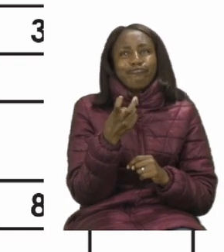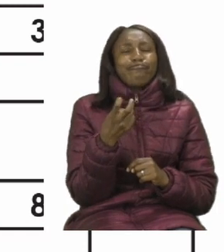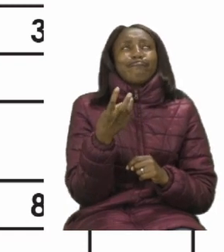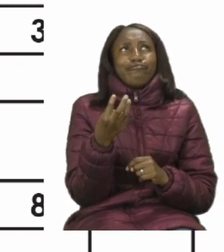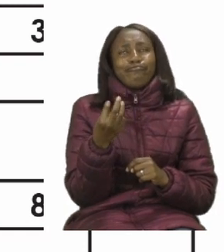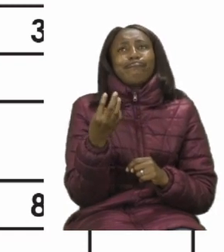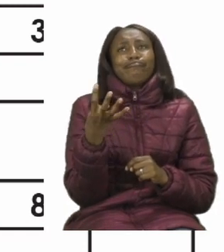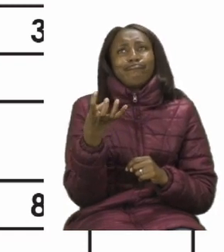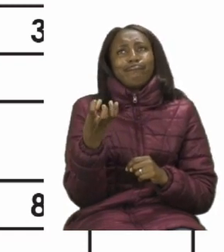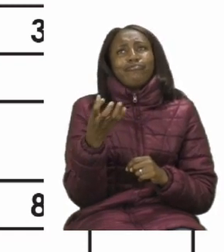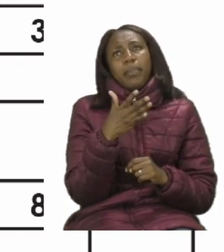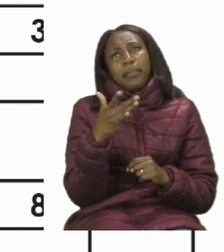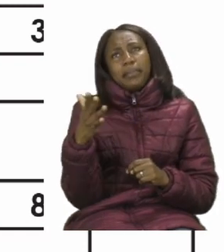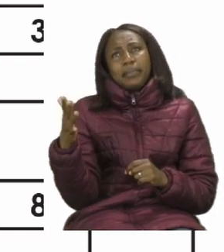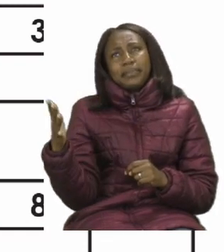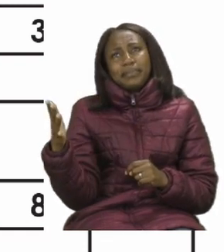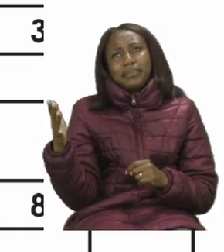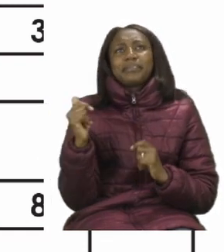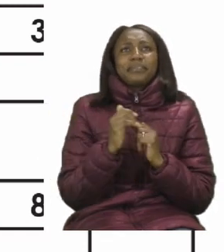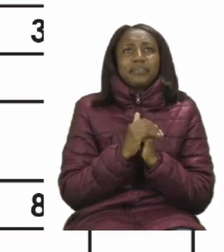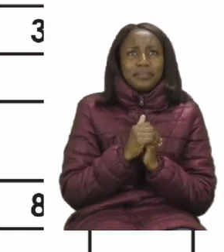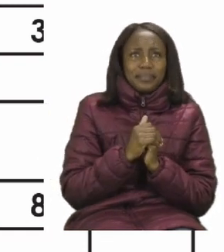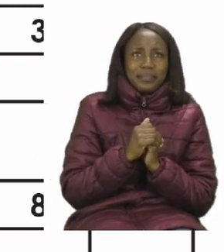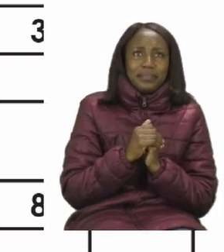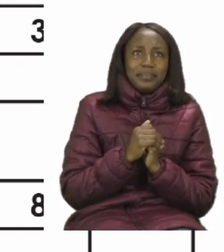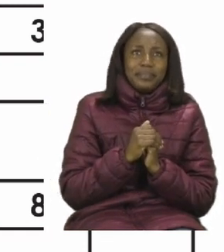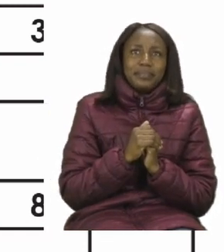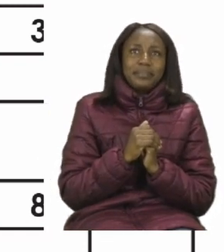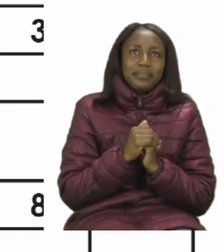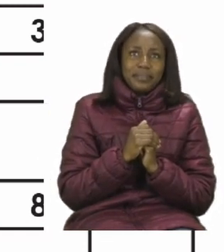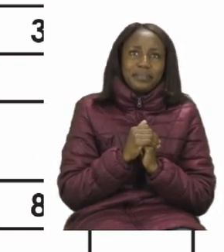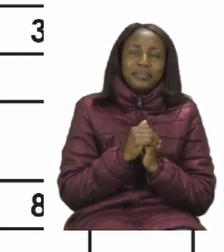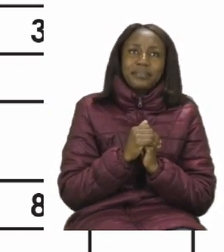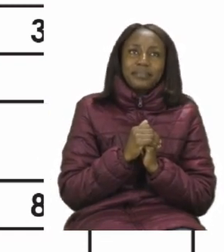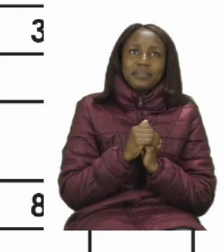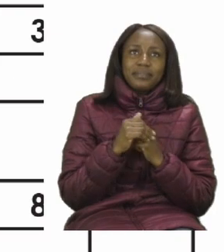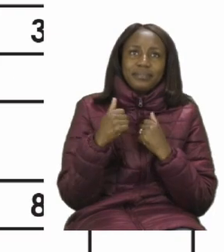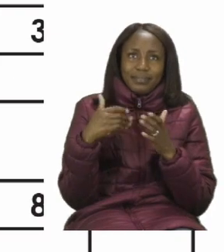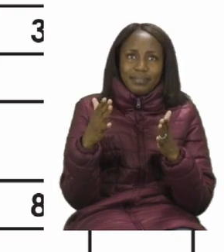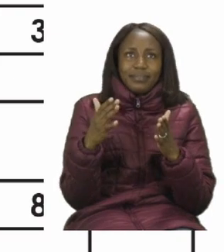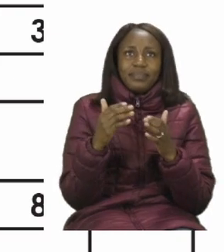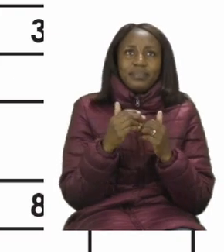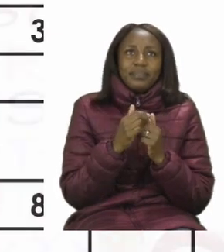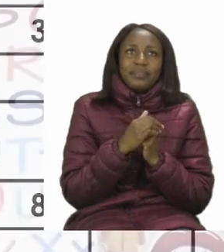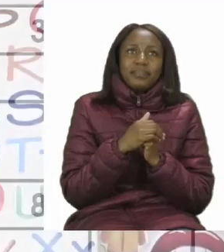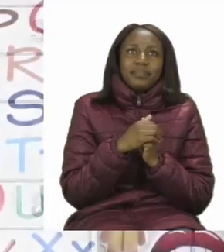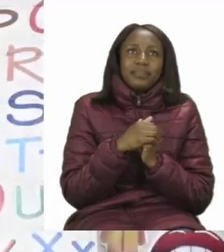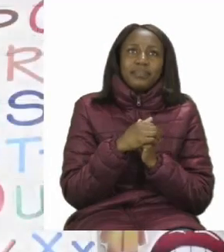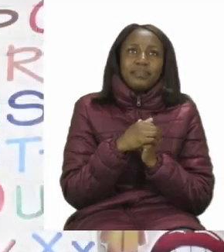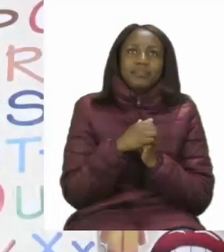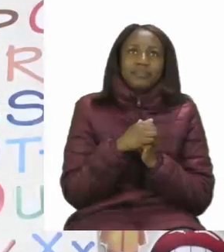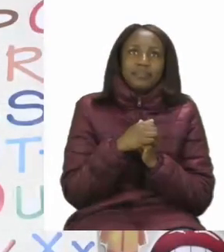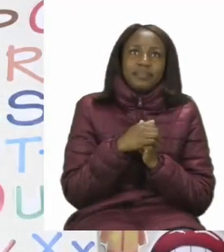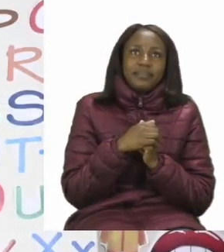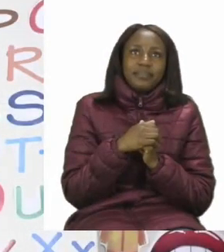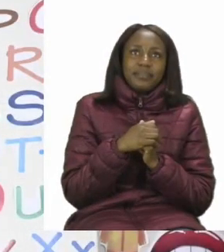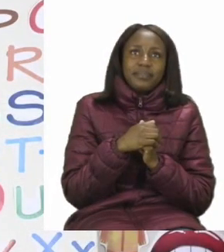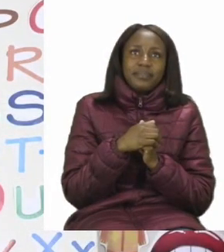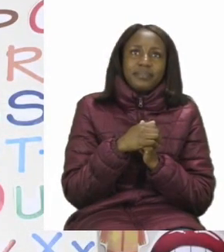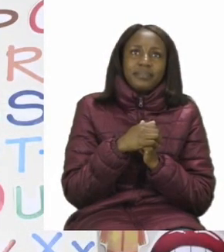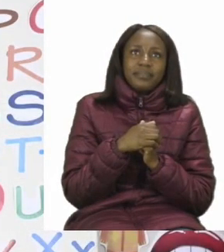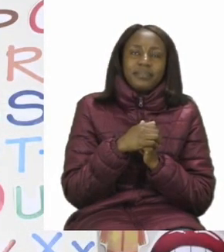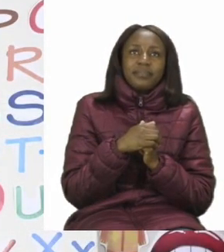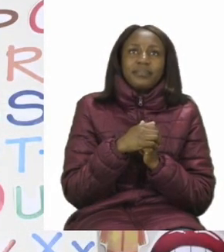our job to complete the table. Let's take a look at the board. Now, what they